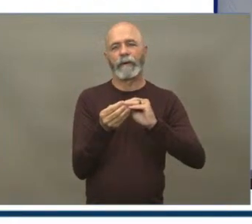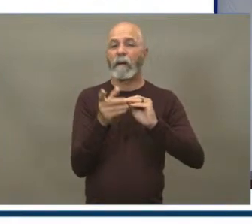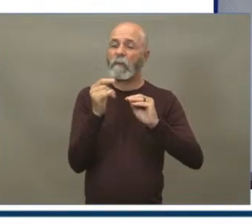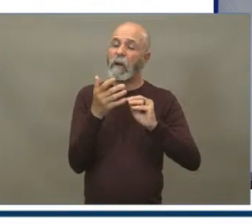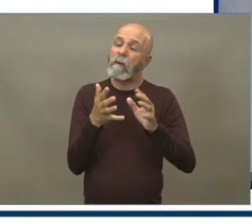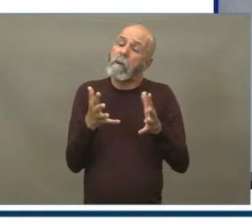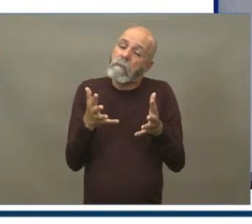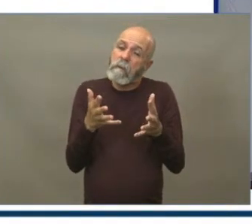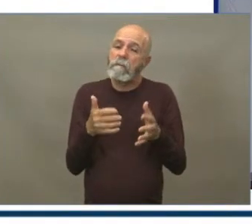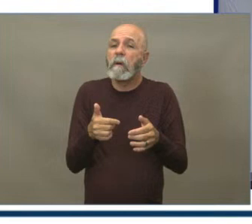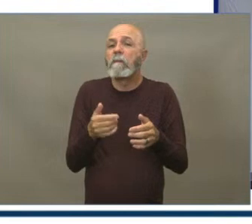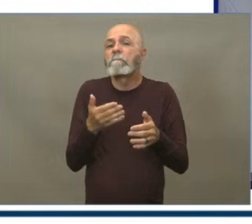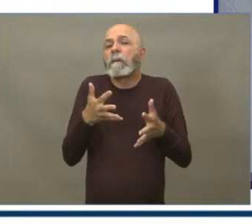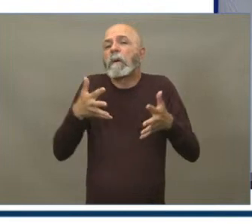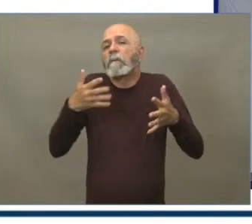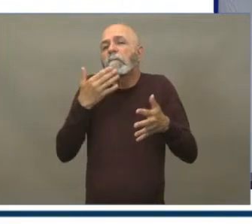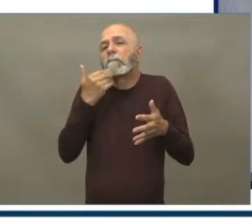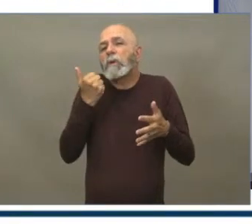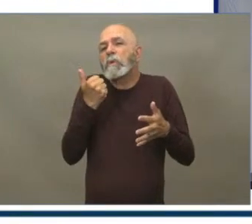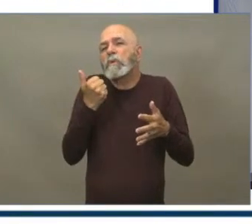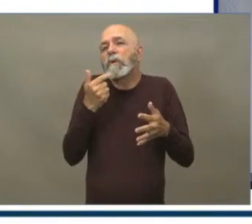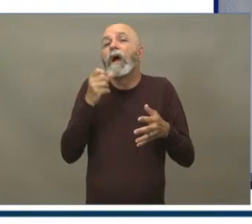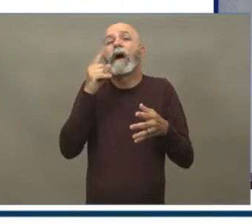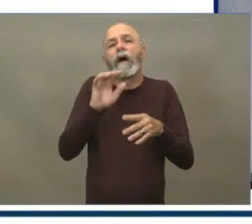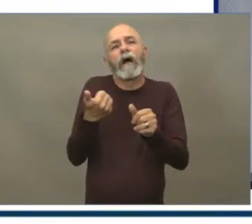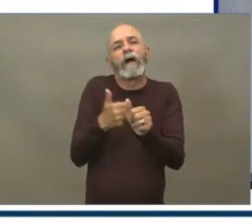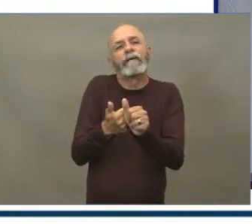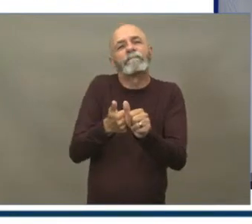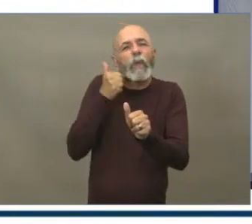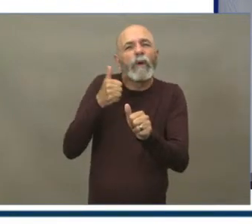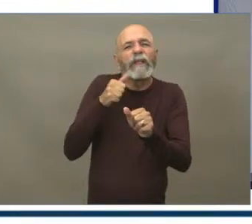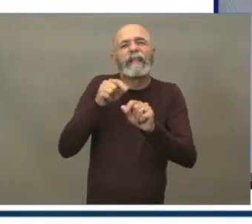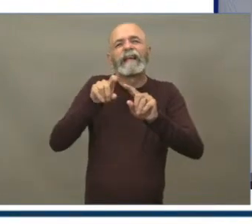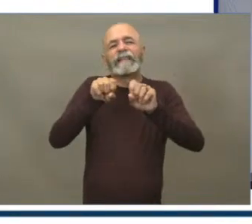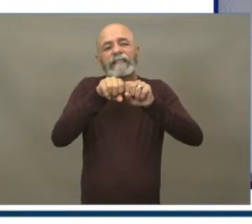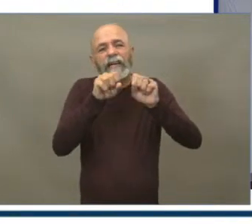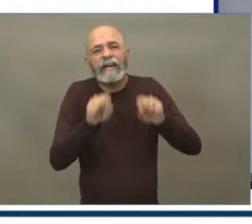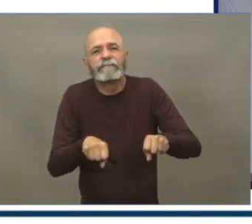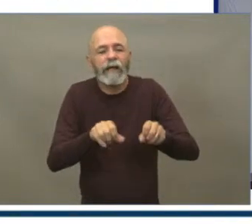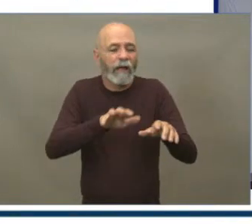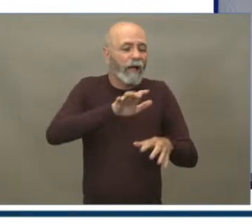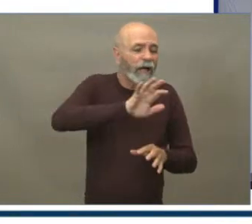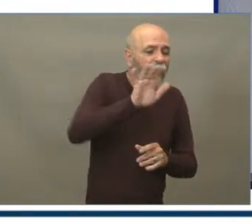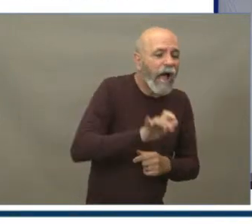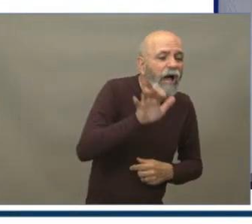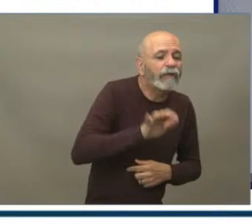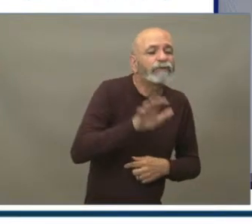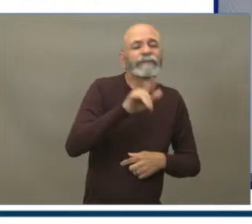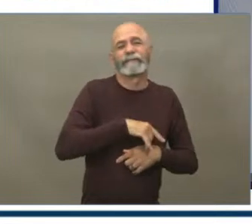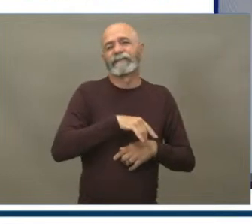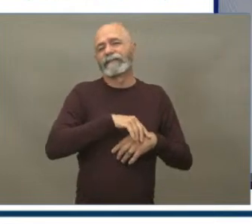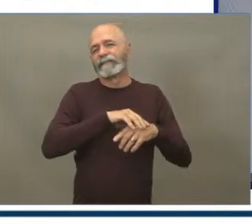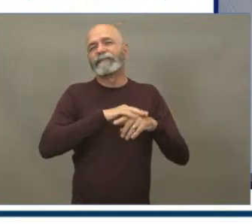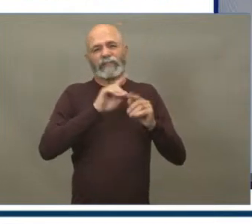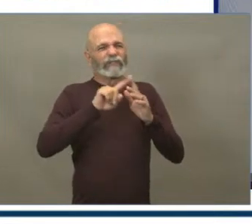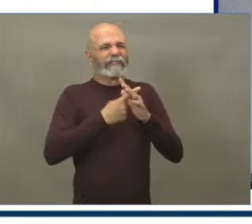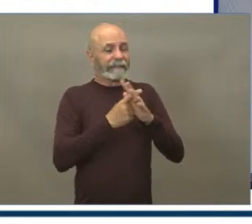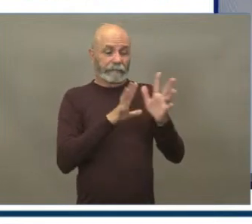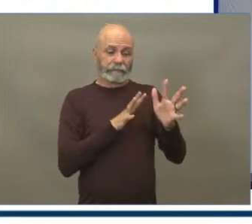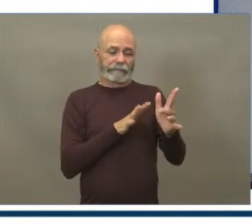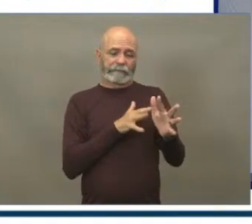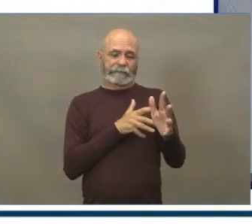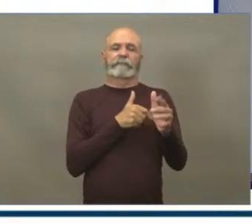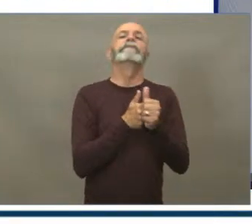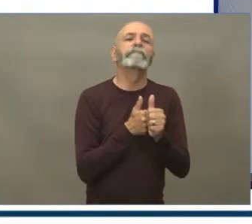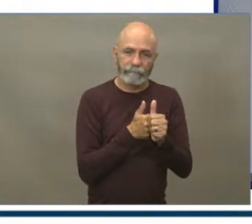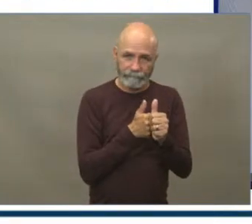We continue to work through the backlog in our system and have cleared most cases sitting in the queue this weekend. We're catching up, and I want to thank those that